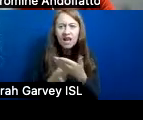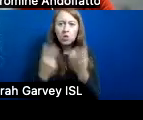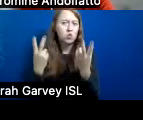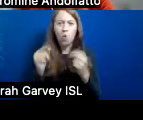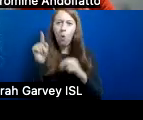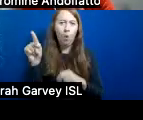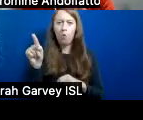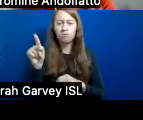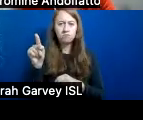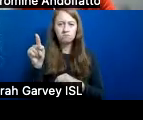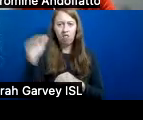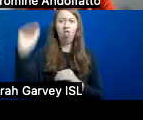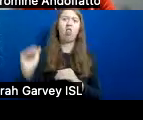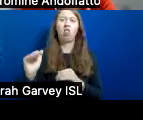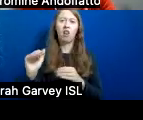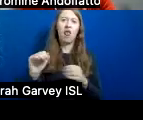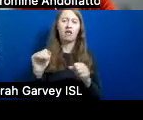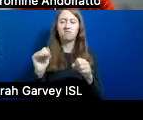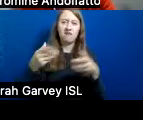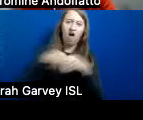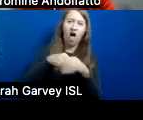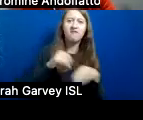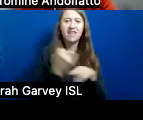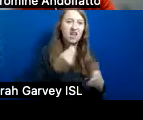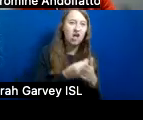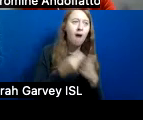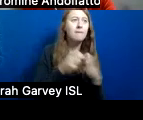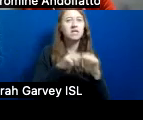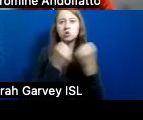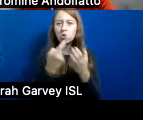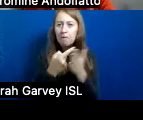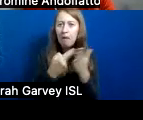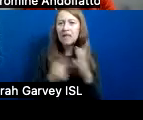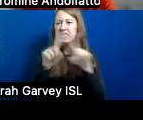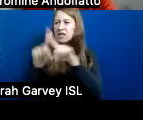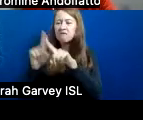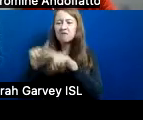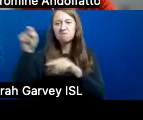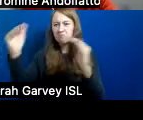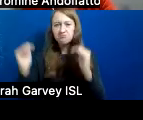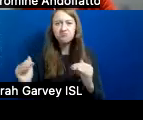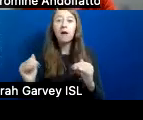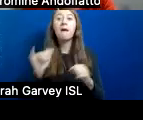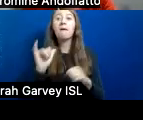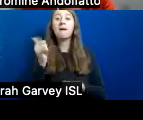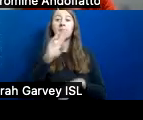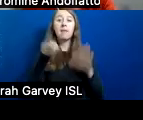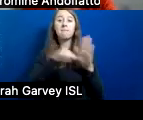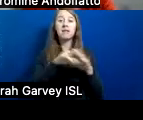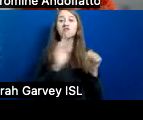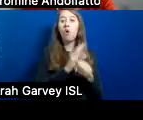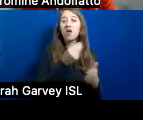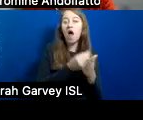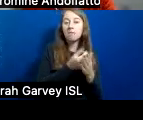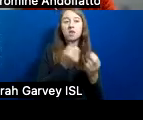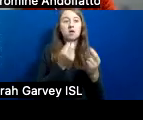portfolios, so like economic policies, social policies, for instance, rather than maybe the Ministry of Economy or Finance or Trade. And if